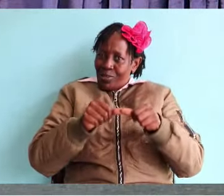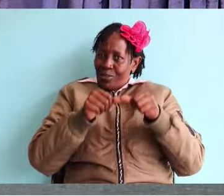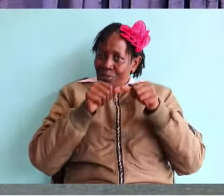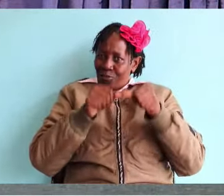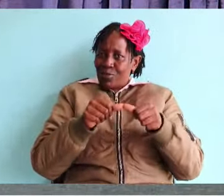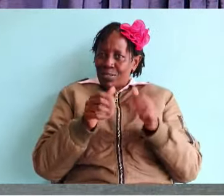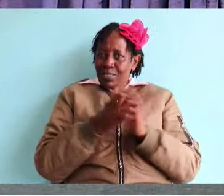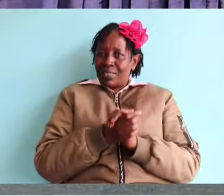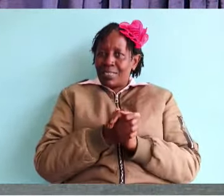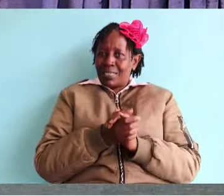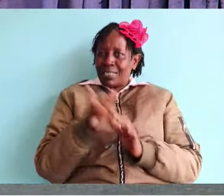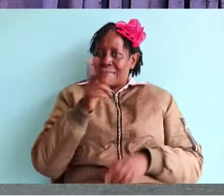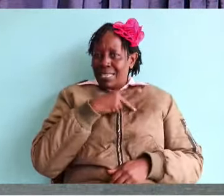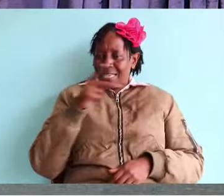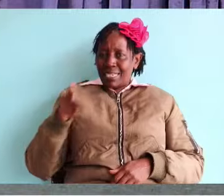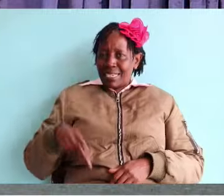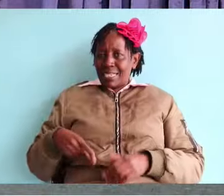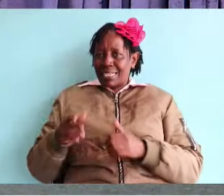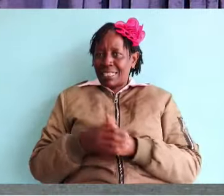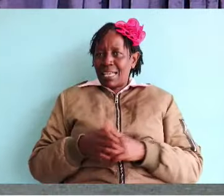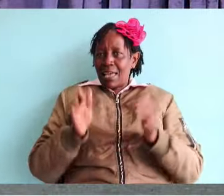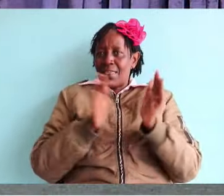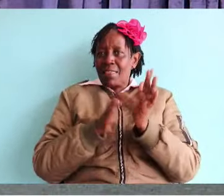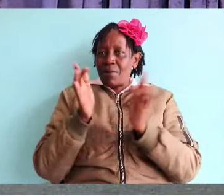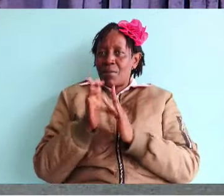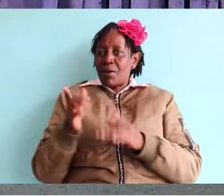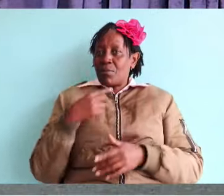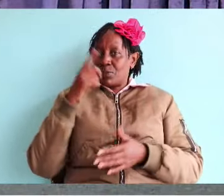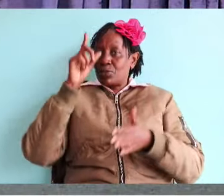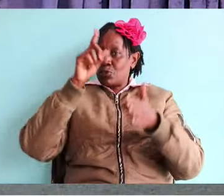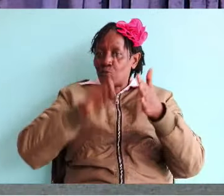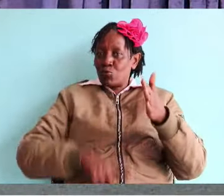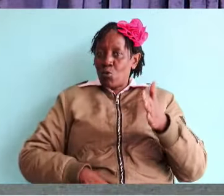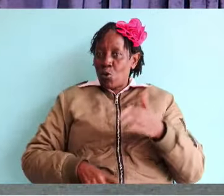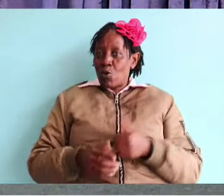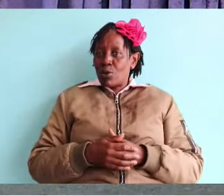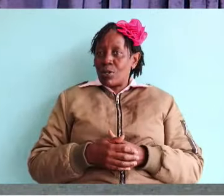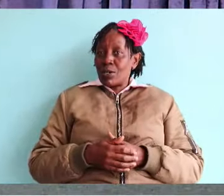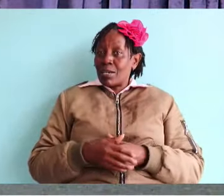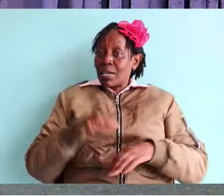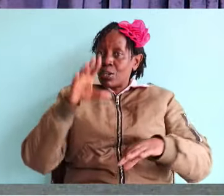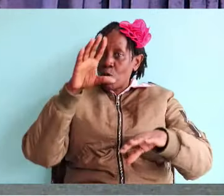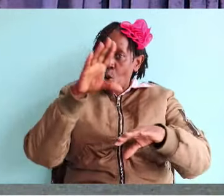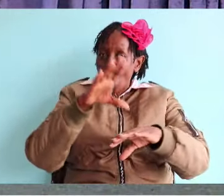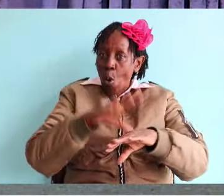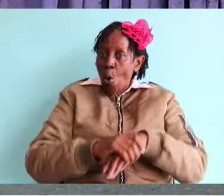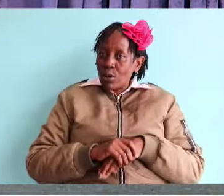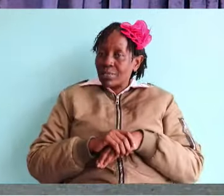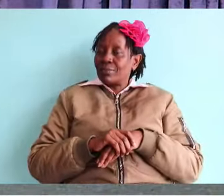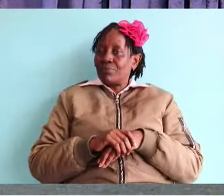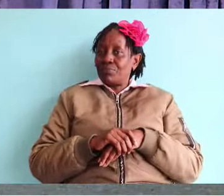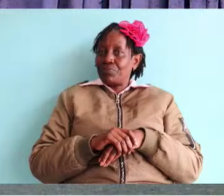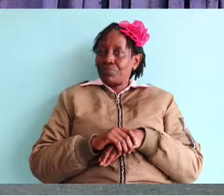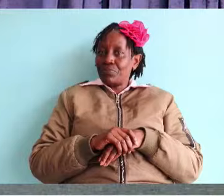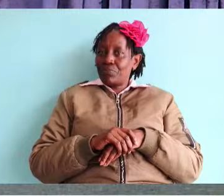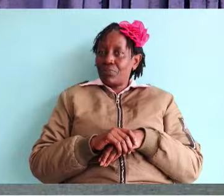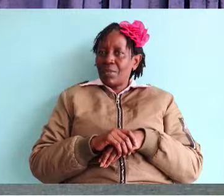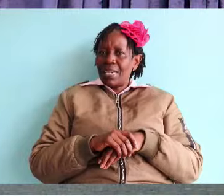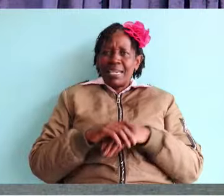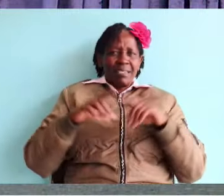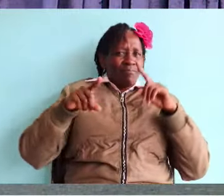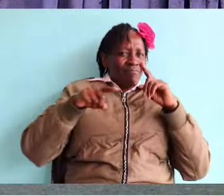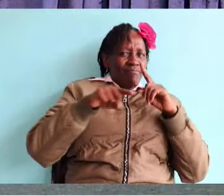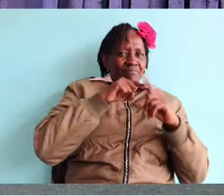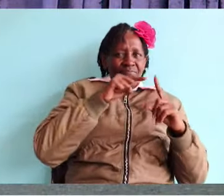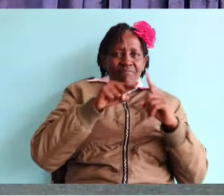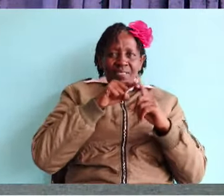these kings, and the Bible says he actually gets hold of them, and he kills them, and